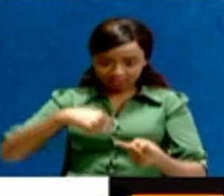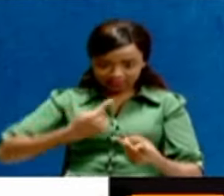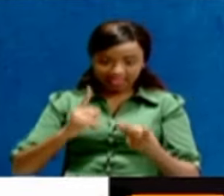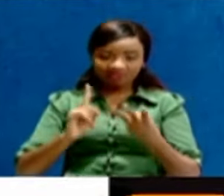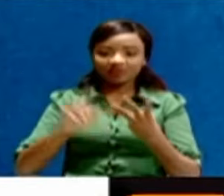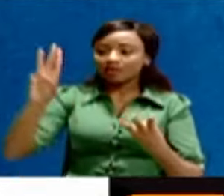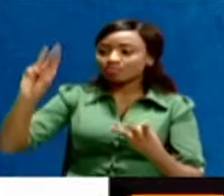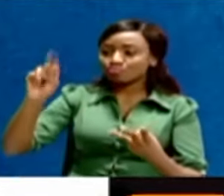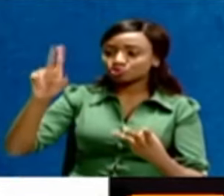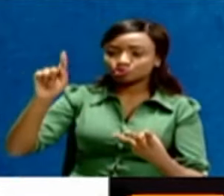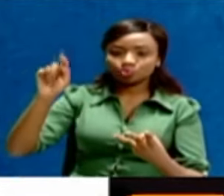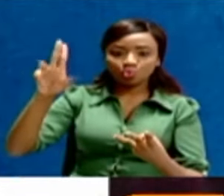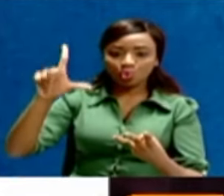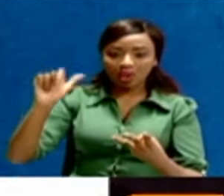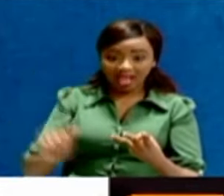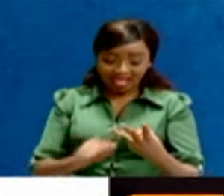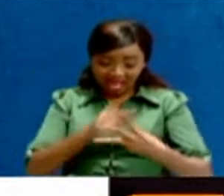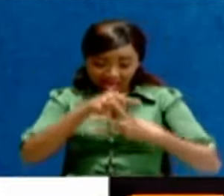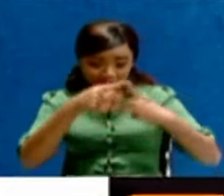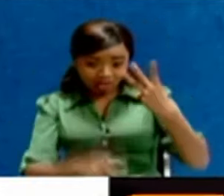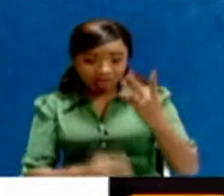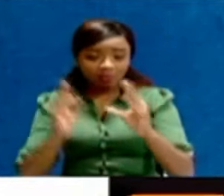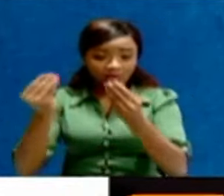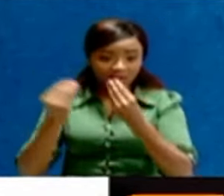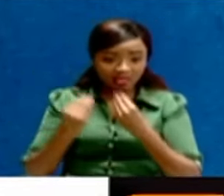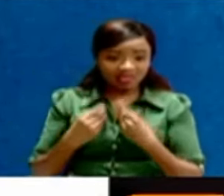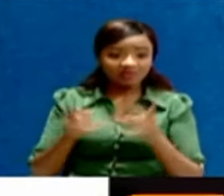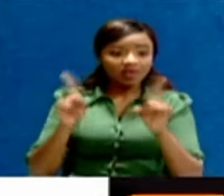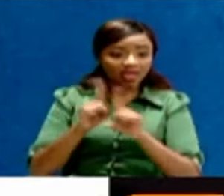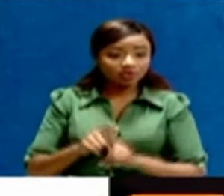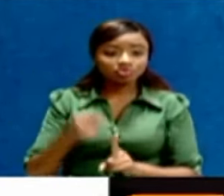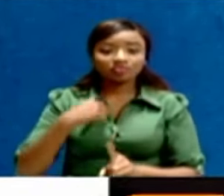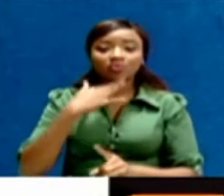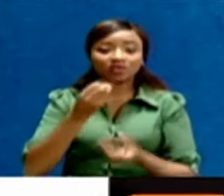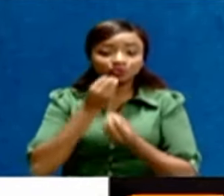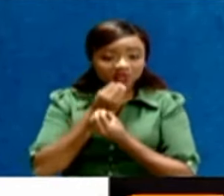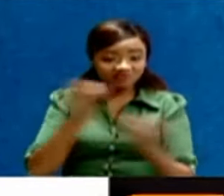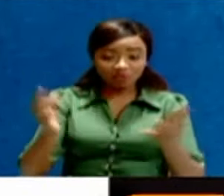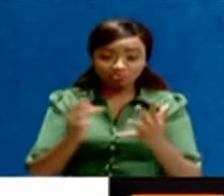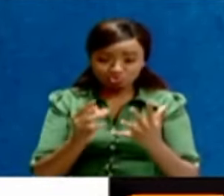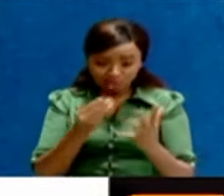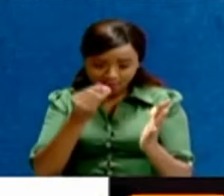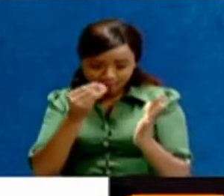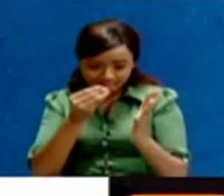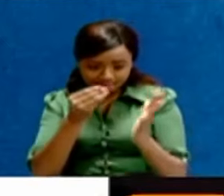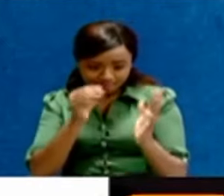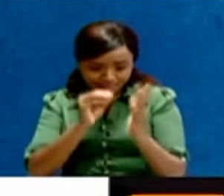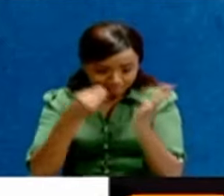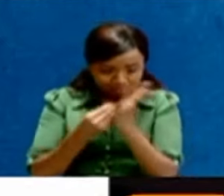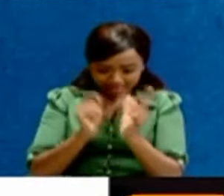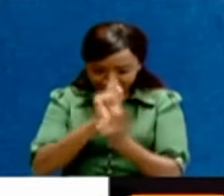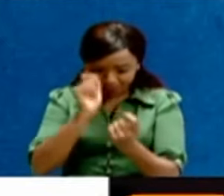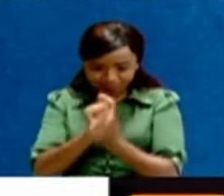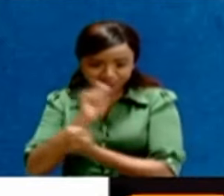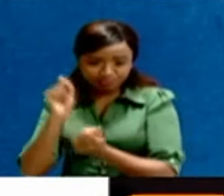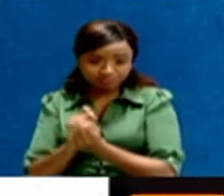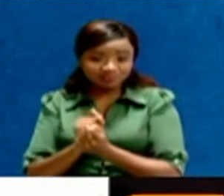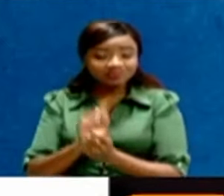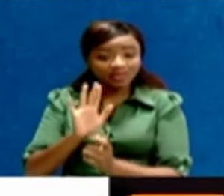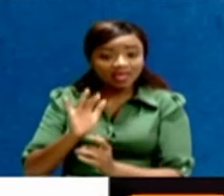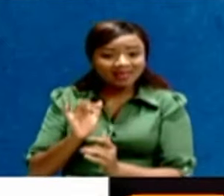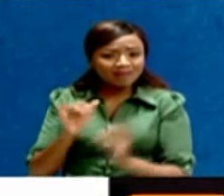Kilonzo, that will put figures, actual figures. And I want to tell you the figures so that it is very important for Kenyans to know. It is not about the formula.